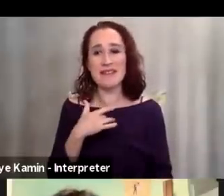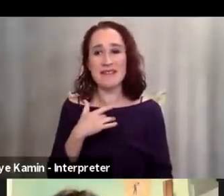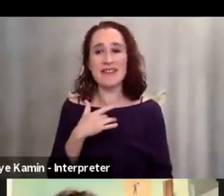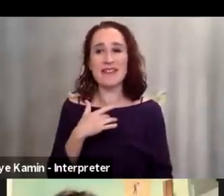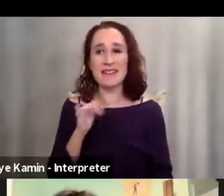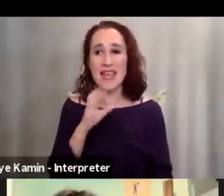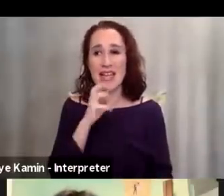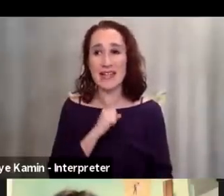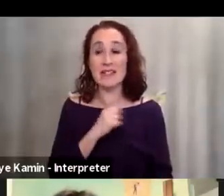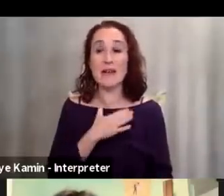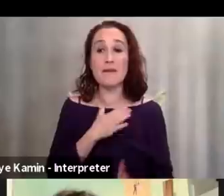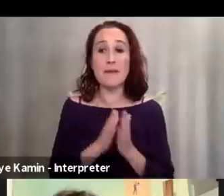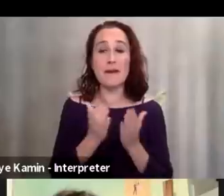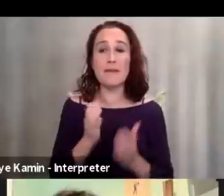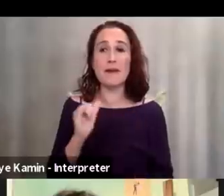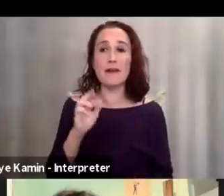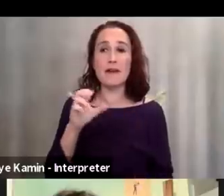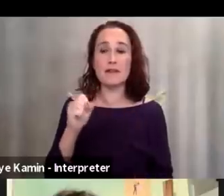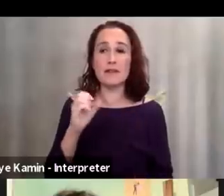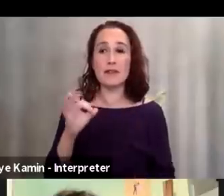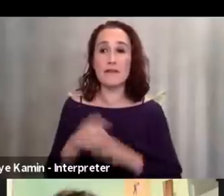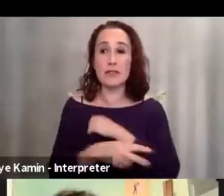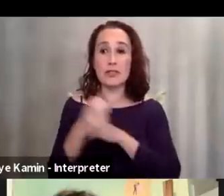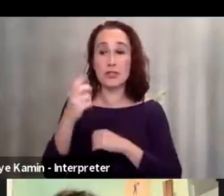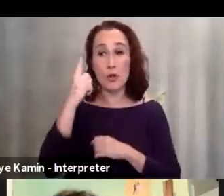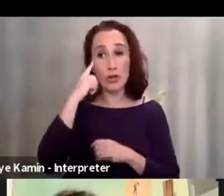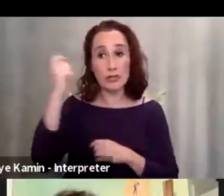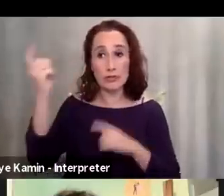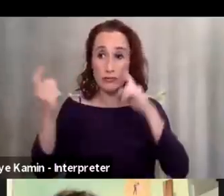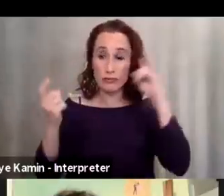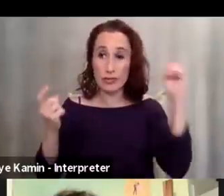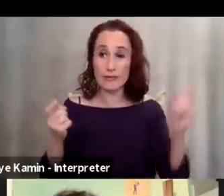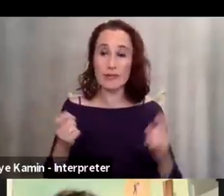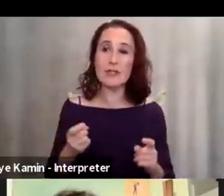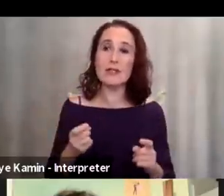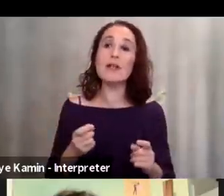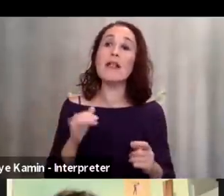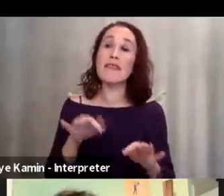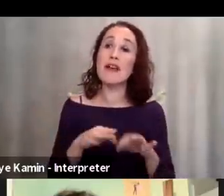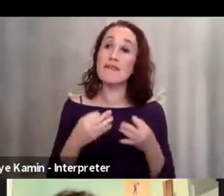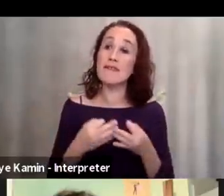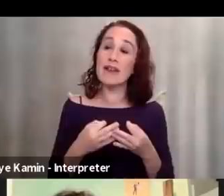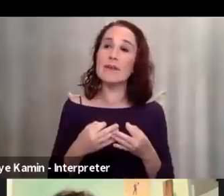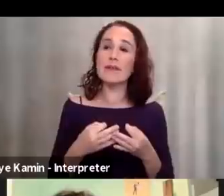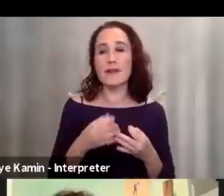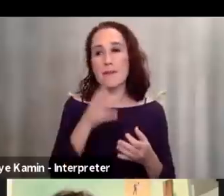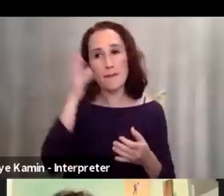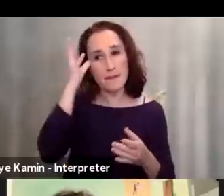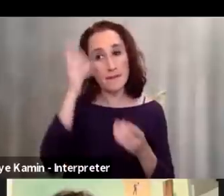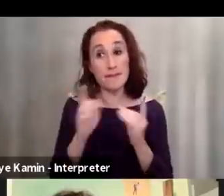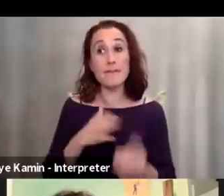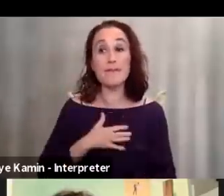age. My book, The Circus of Stolen Dreams, deals with a family whose parents are getting divorced, and my